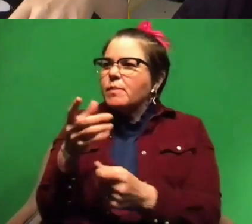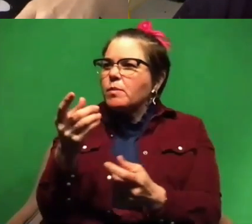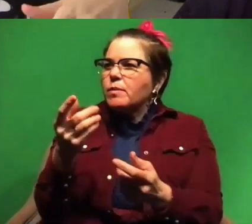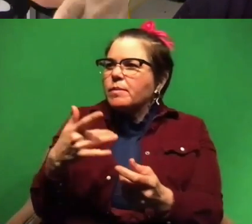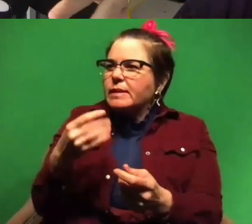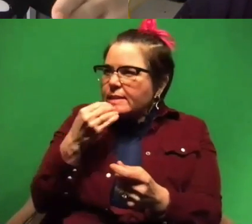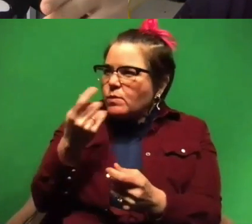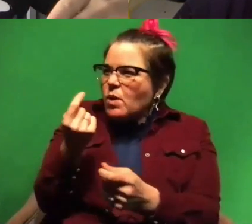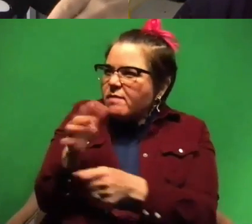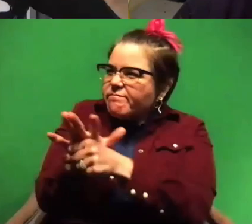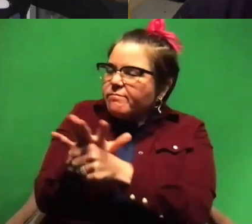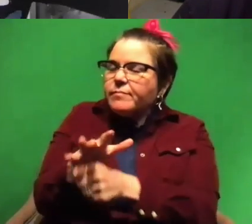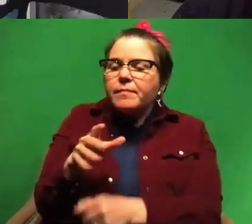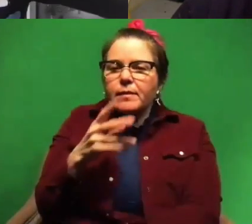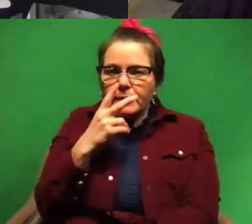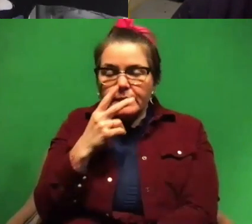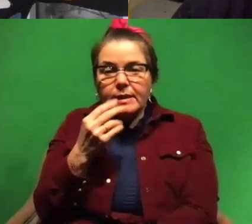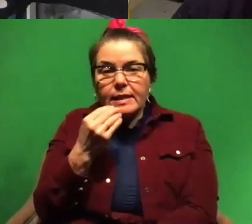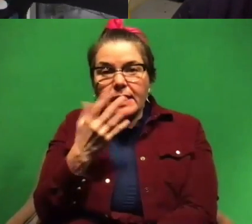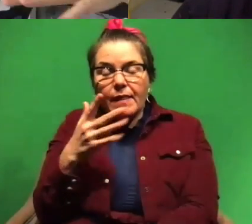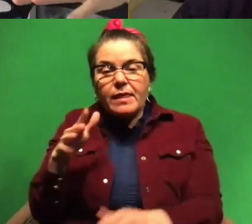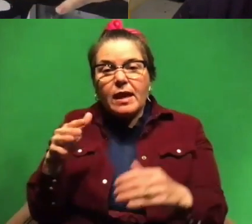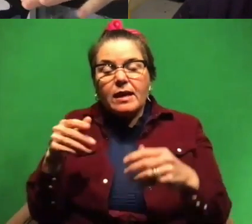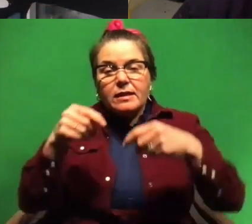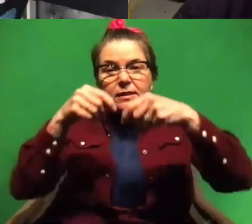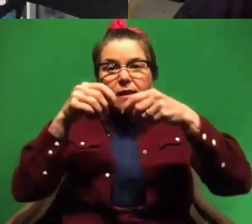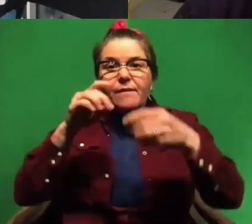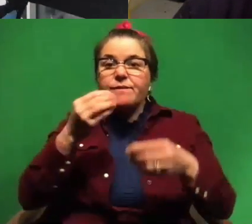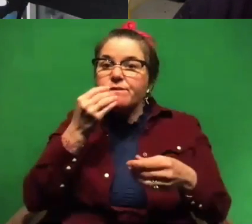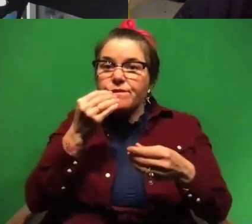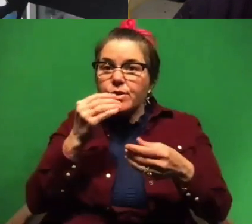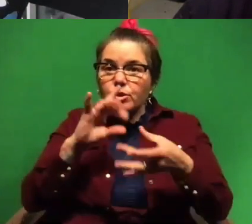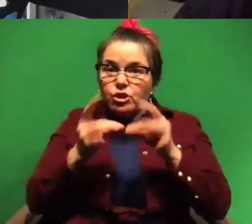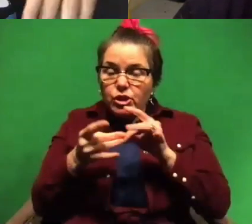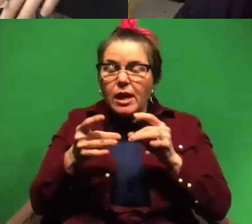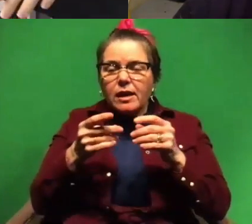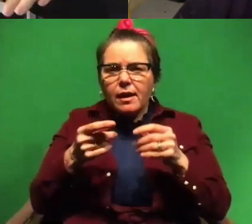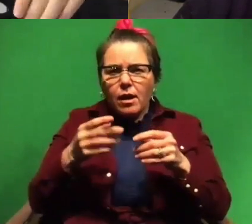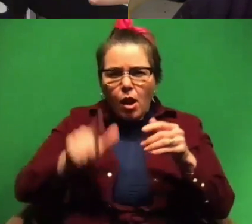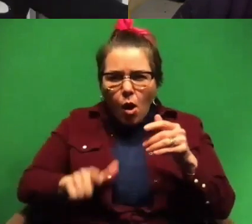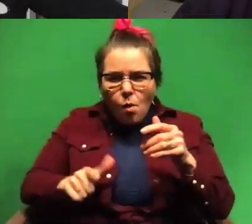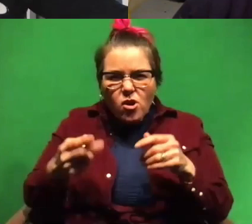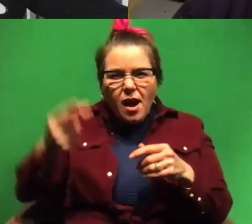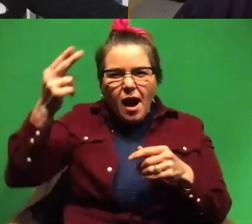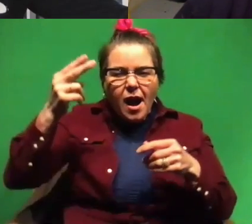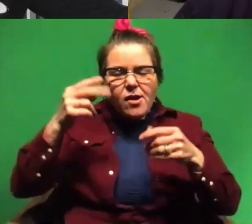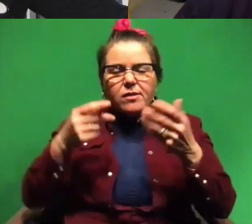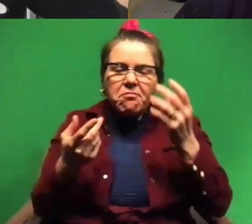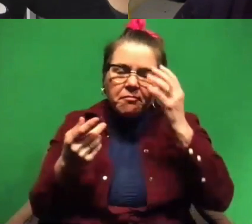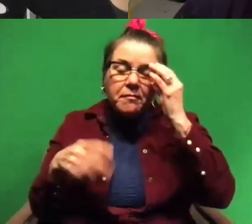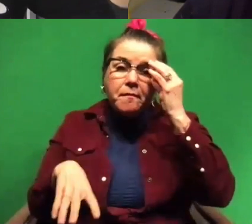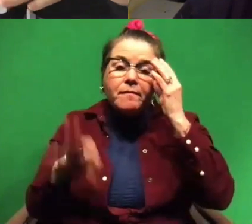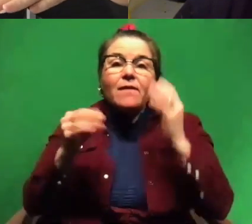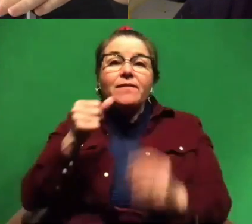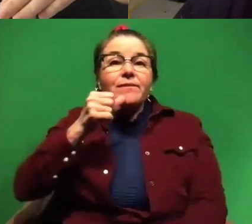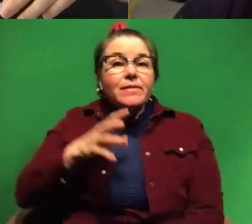So you can see, is it eating things that are lower in the food chain or higher up in the food chain? And we actually found out that